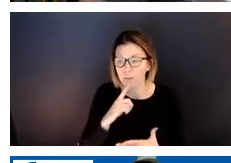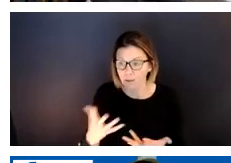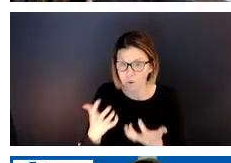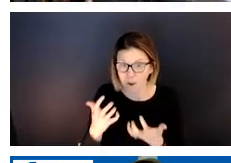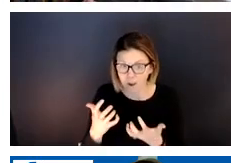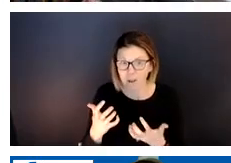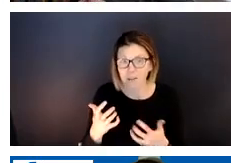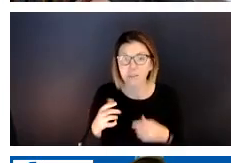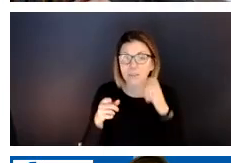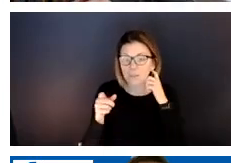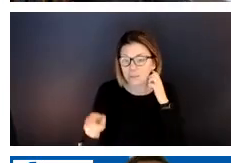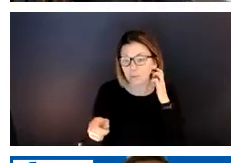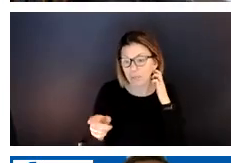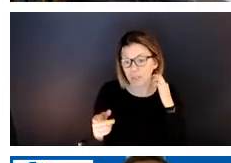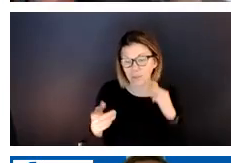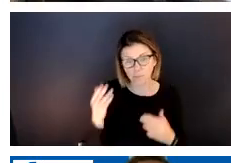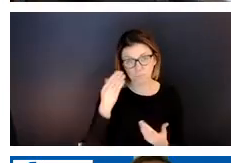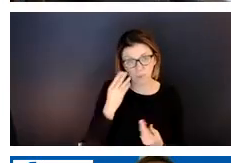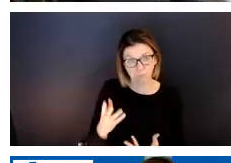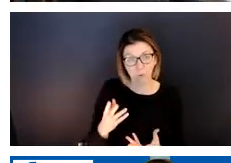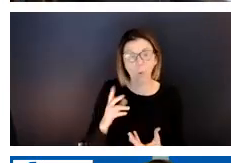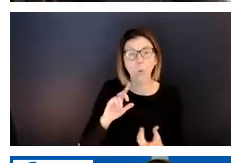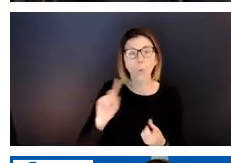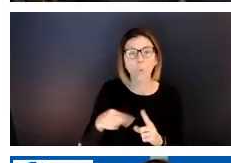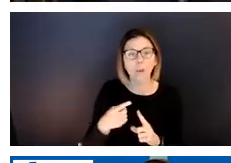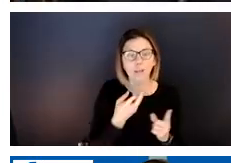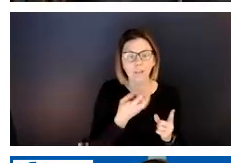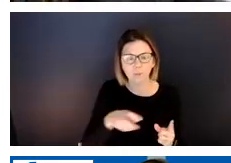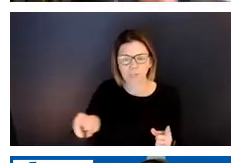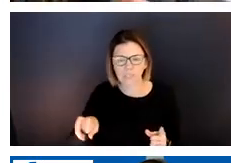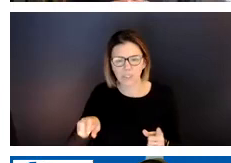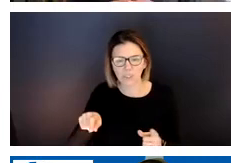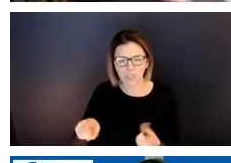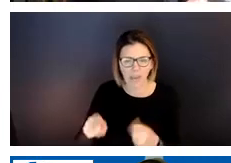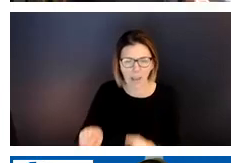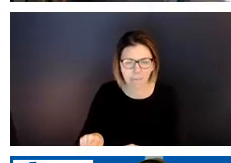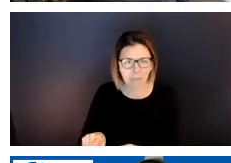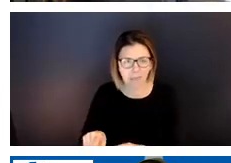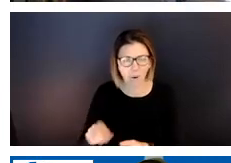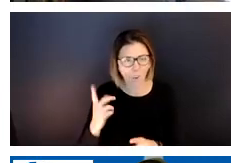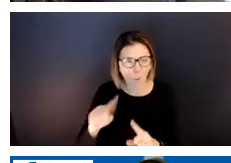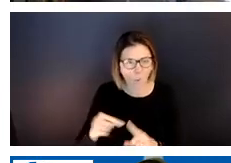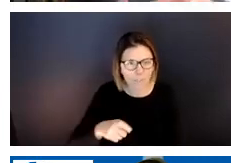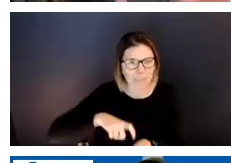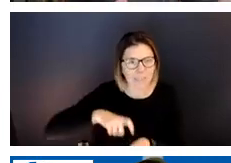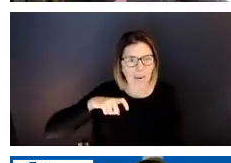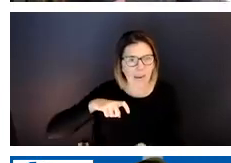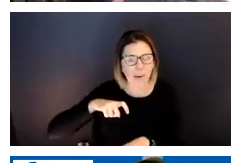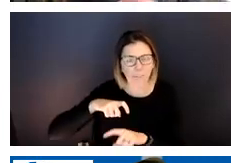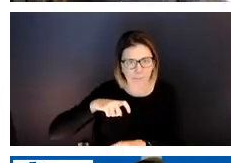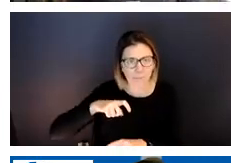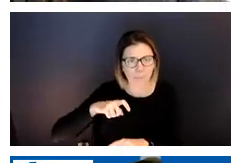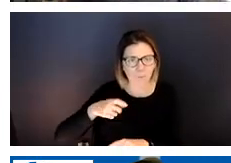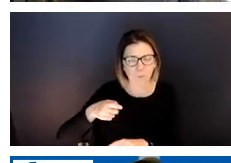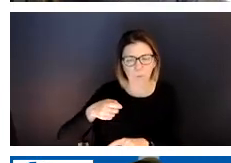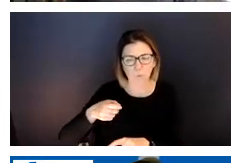We want them to know when that transition is going to take place, when it's time to set down